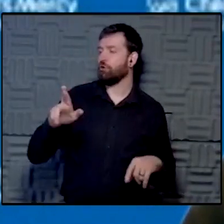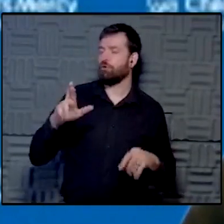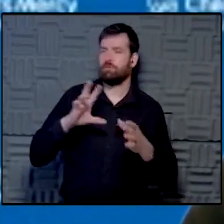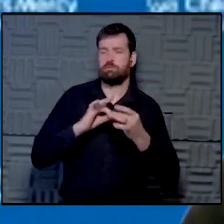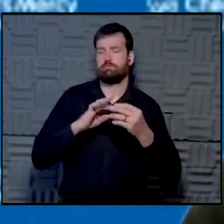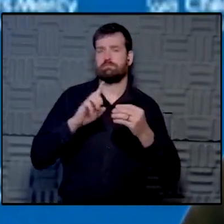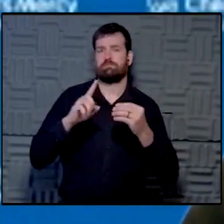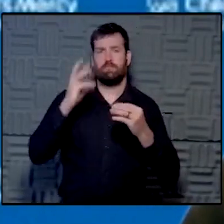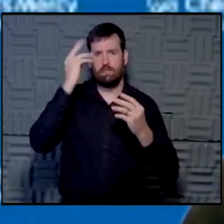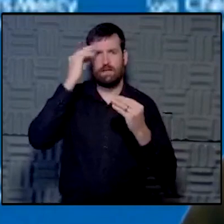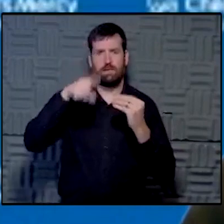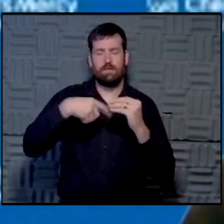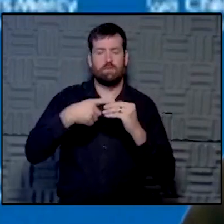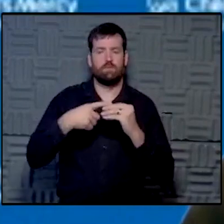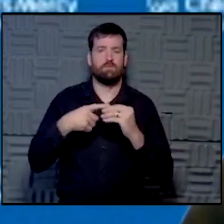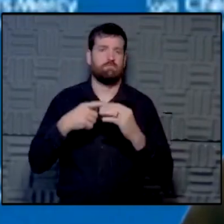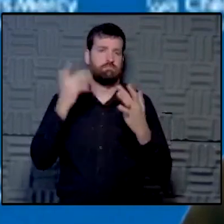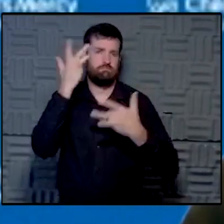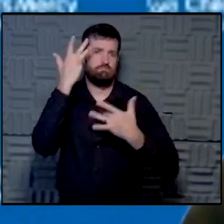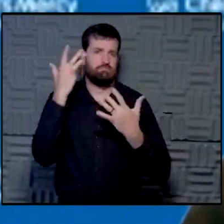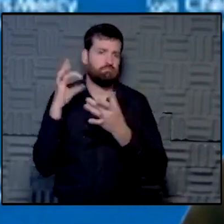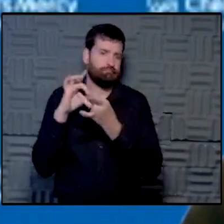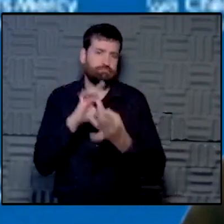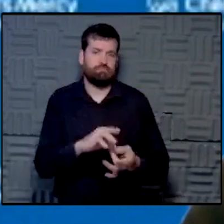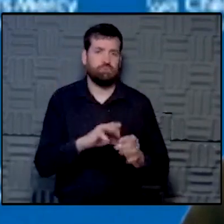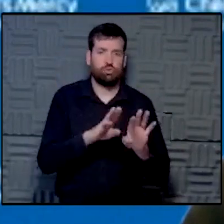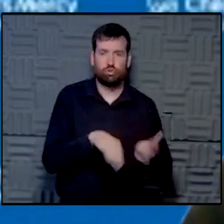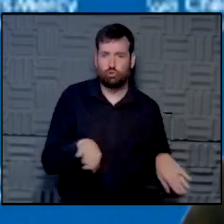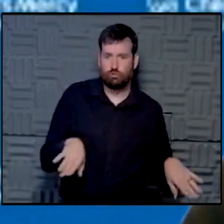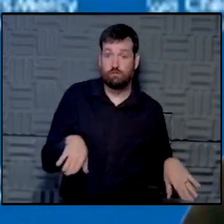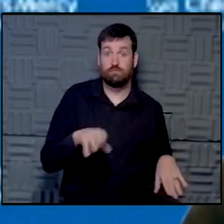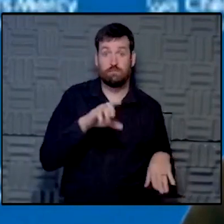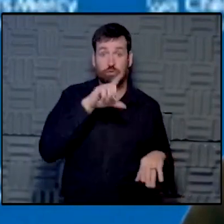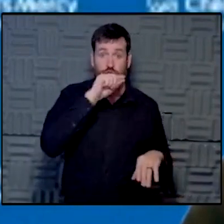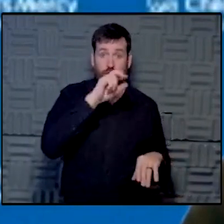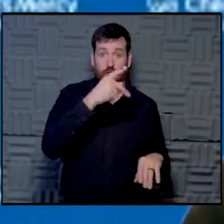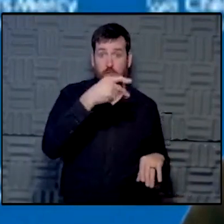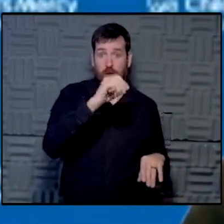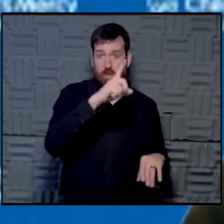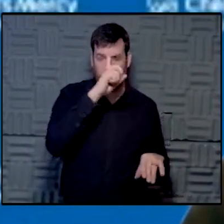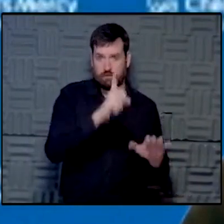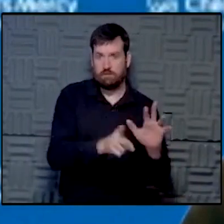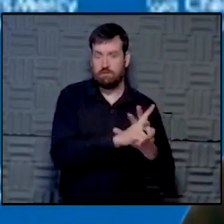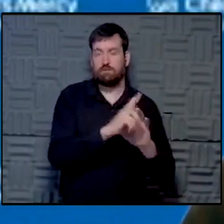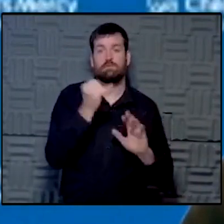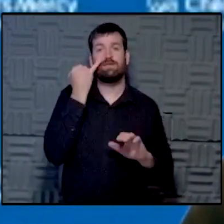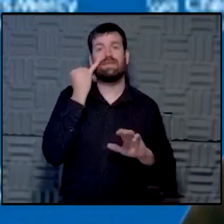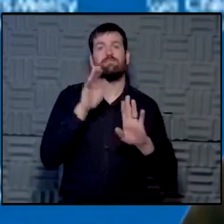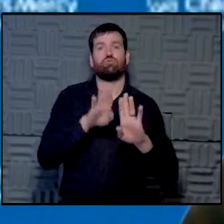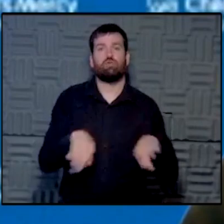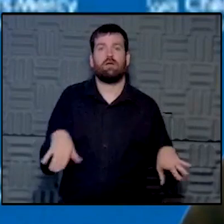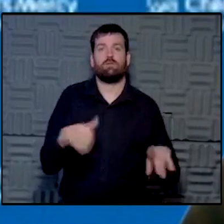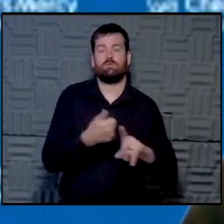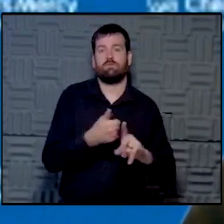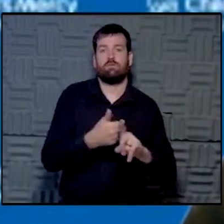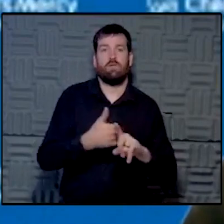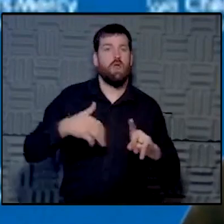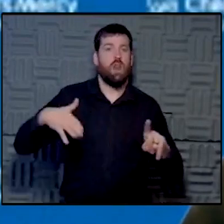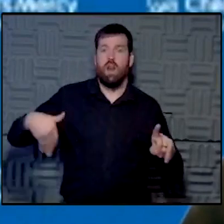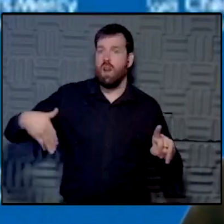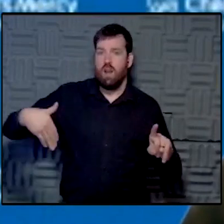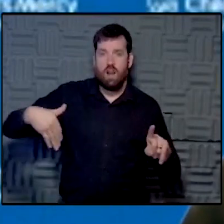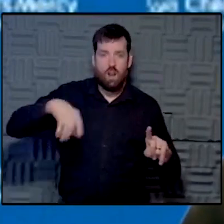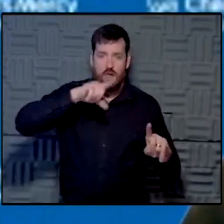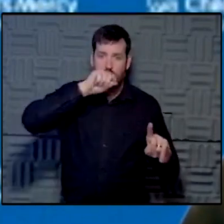about ailments that are typically more associated with children, and chickenpox is one that I think of. And if your child hasn't had